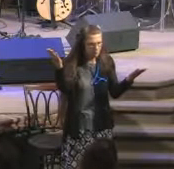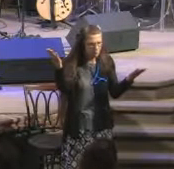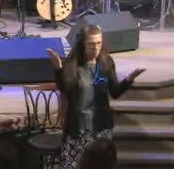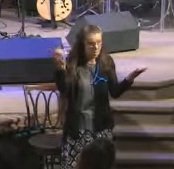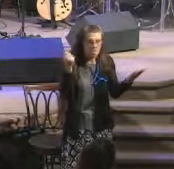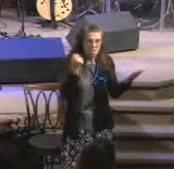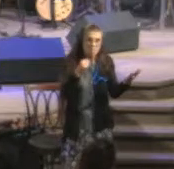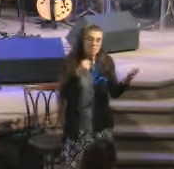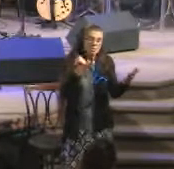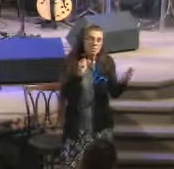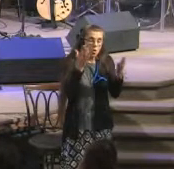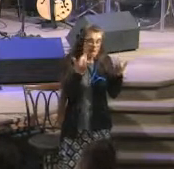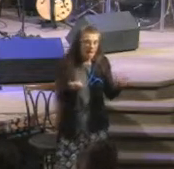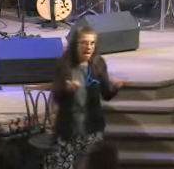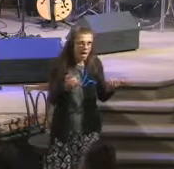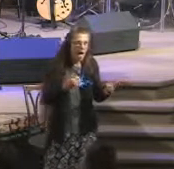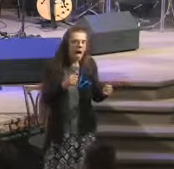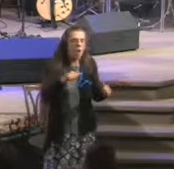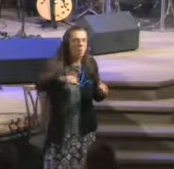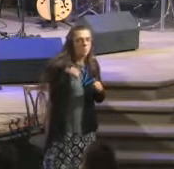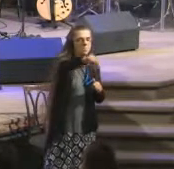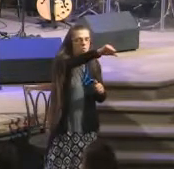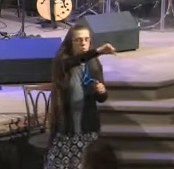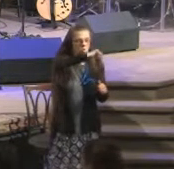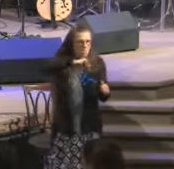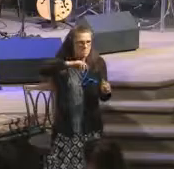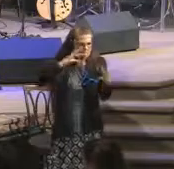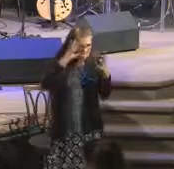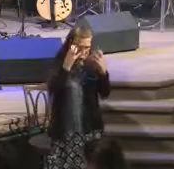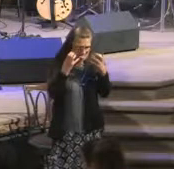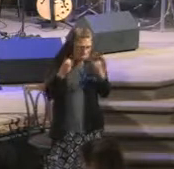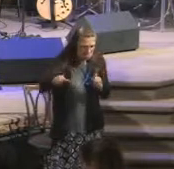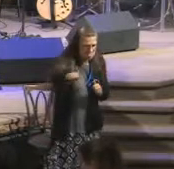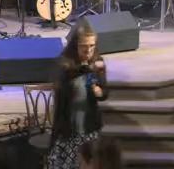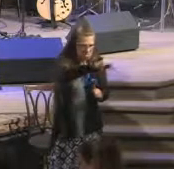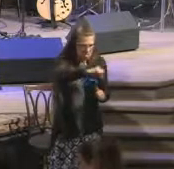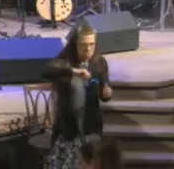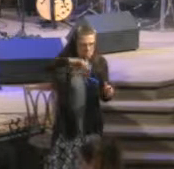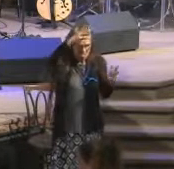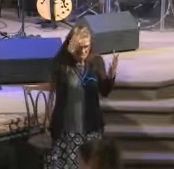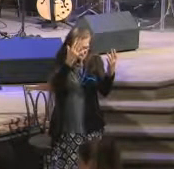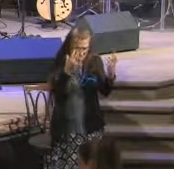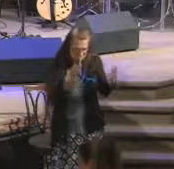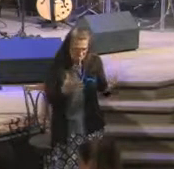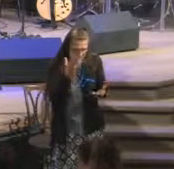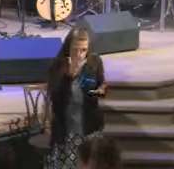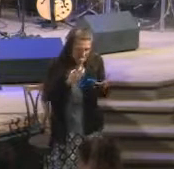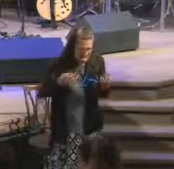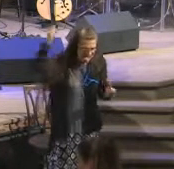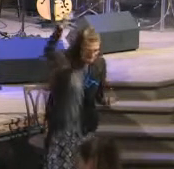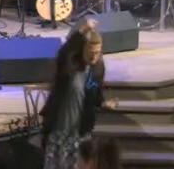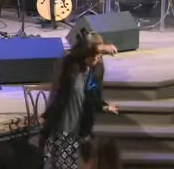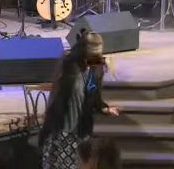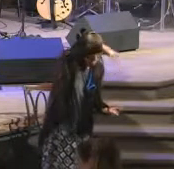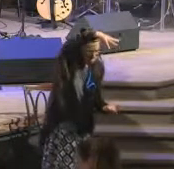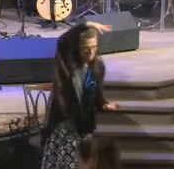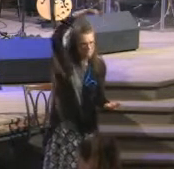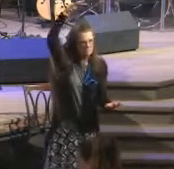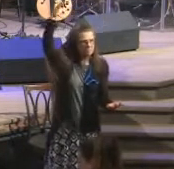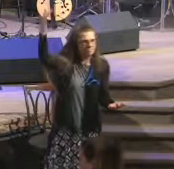So now I will pour out my fury on them, consuming them with the fire of my anger. I will heap on their heads the